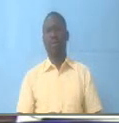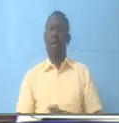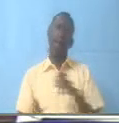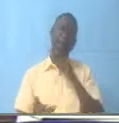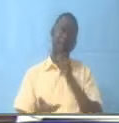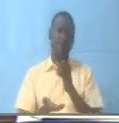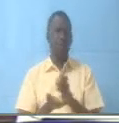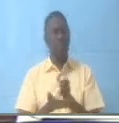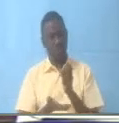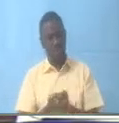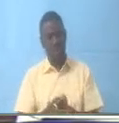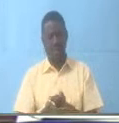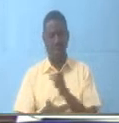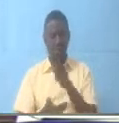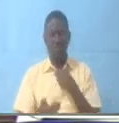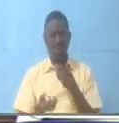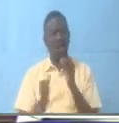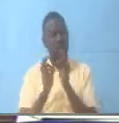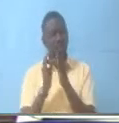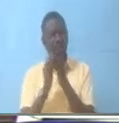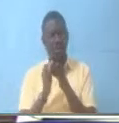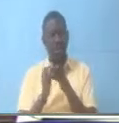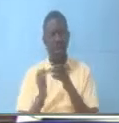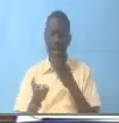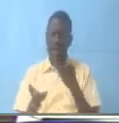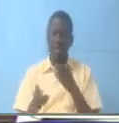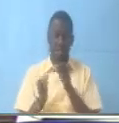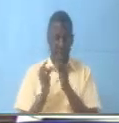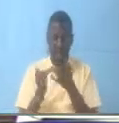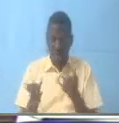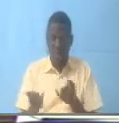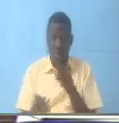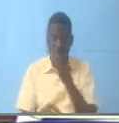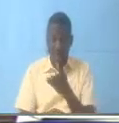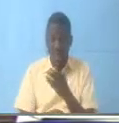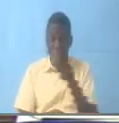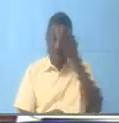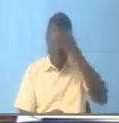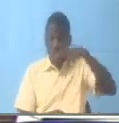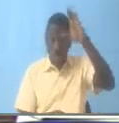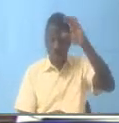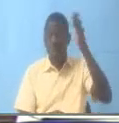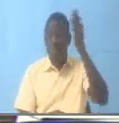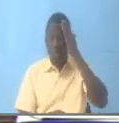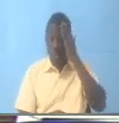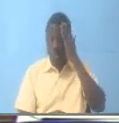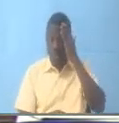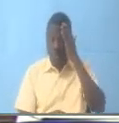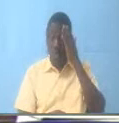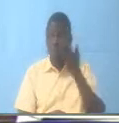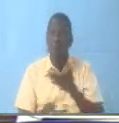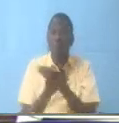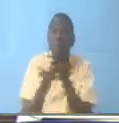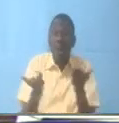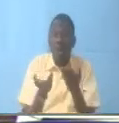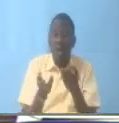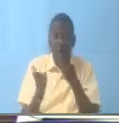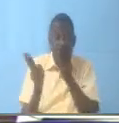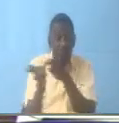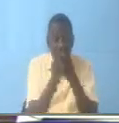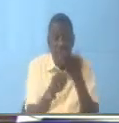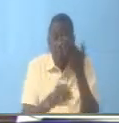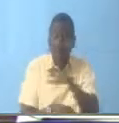the commission knew where the orders came from to shoot the students, yet still it was not ready to give